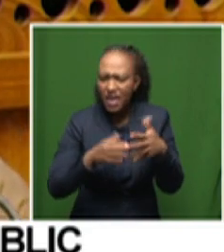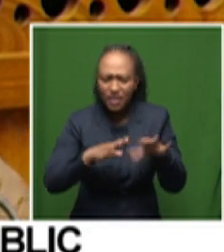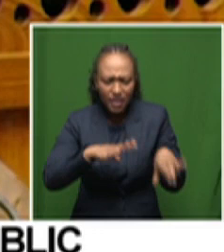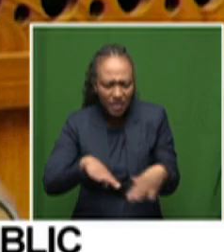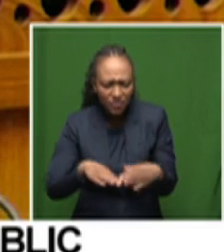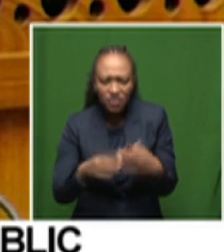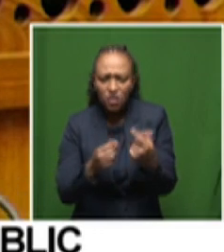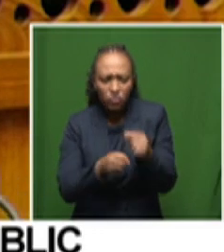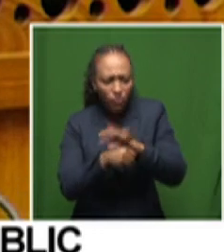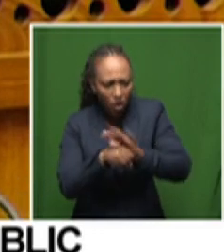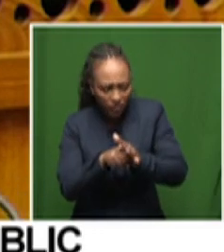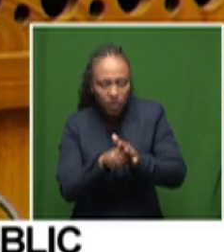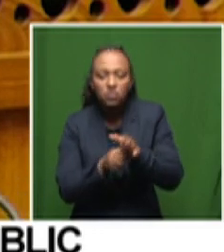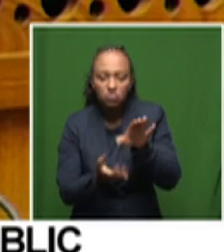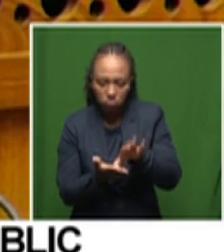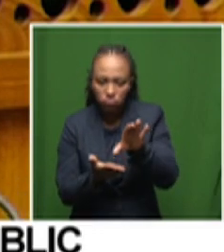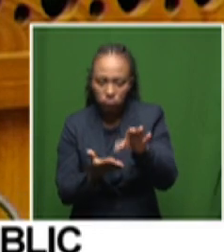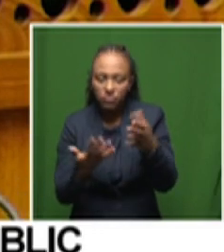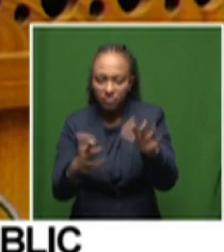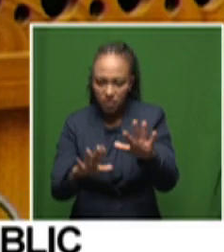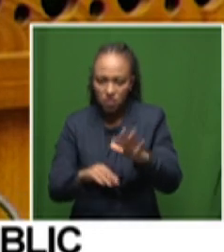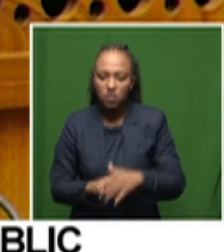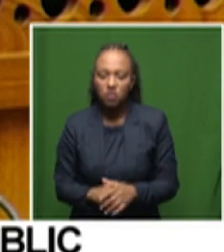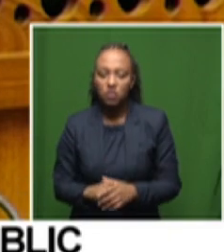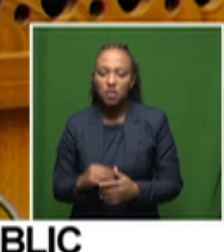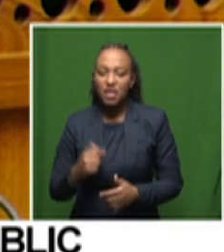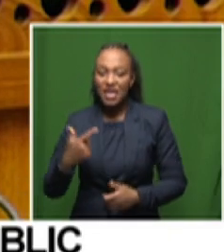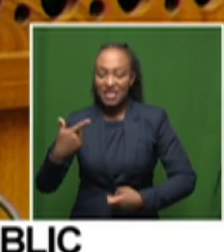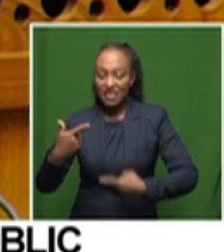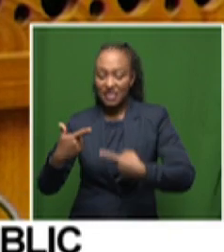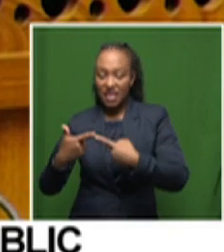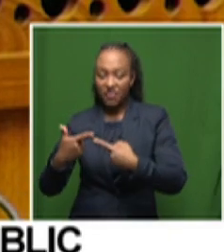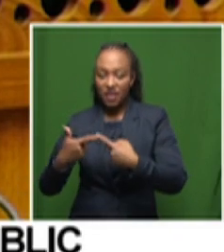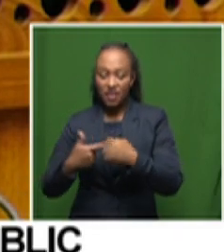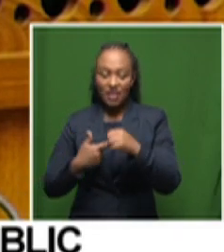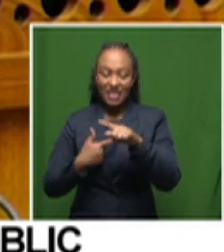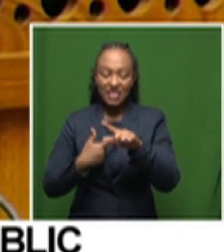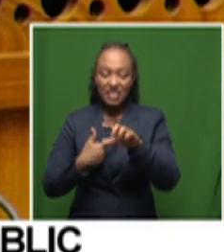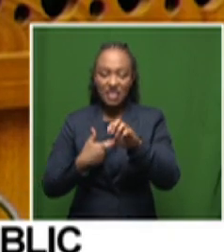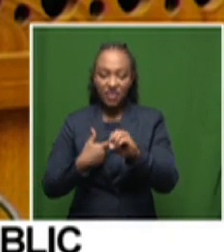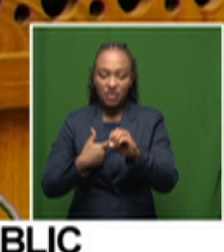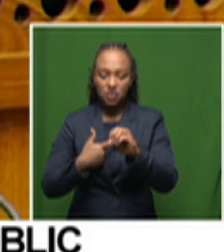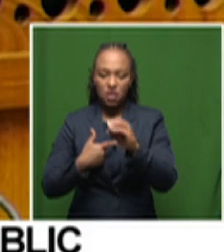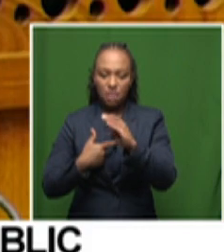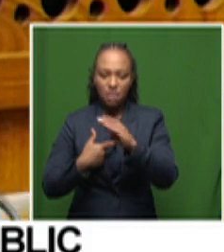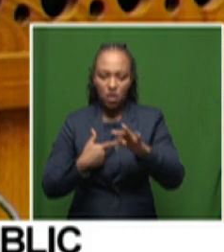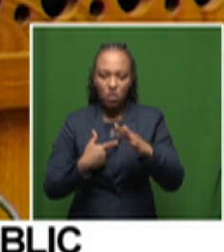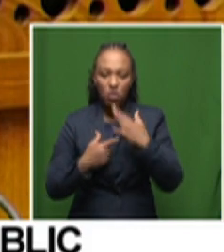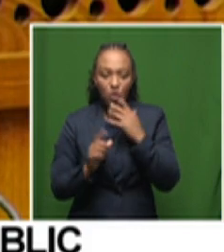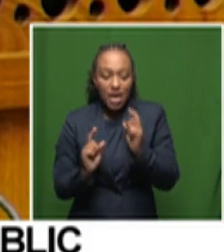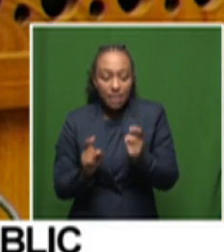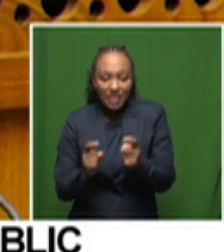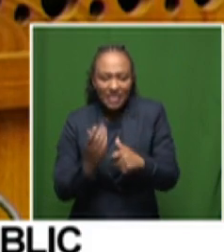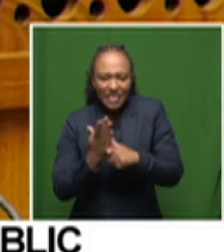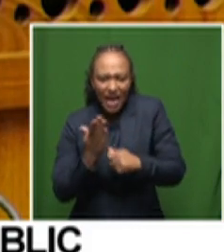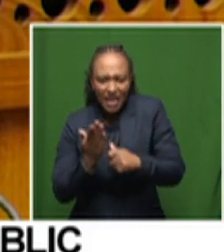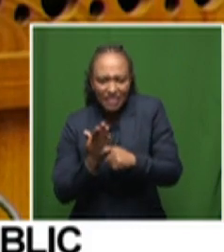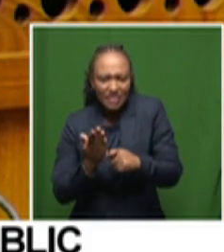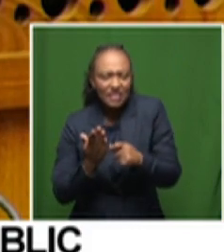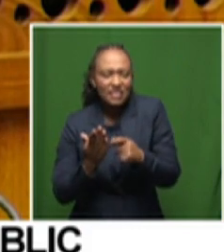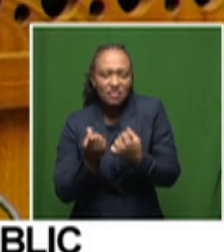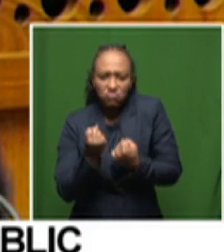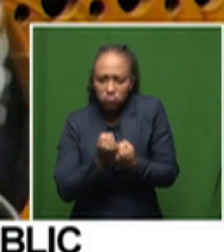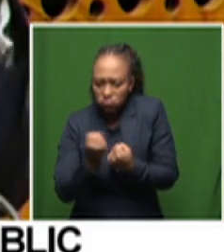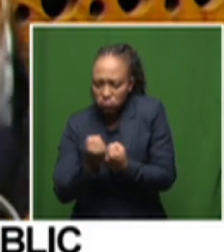activities. Seven, 70 billion rand towards emergency tax measures, which are